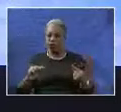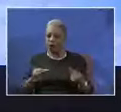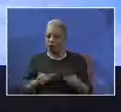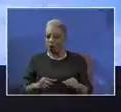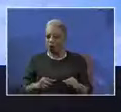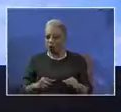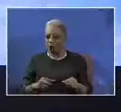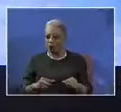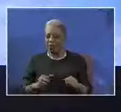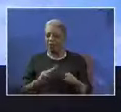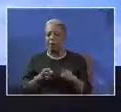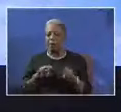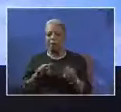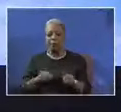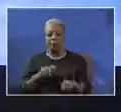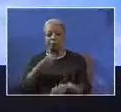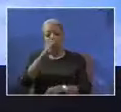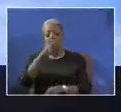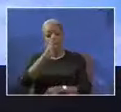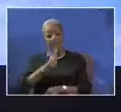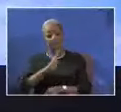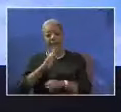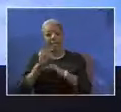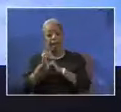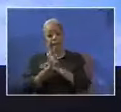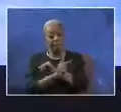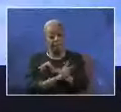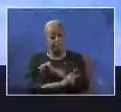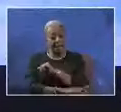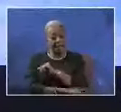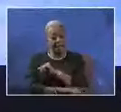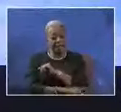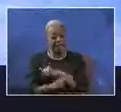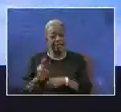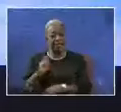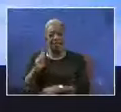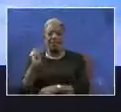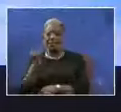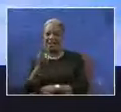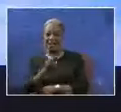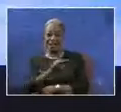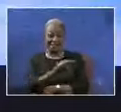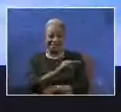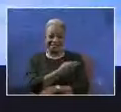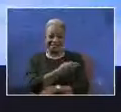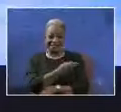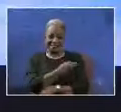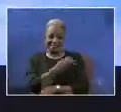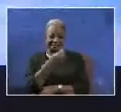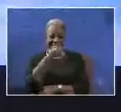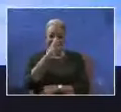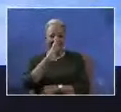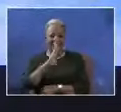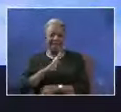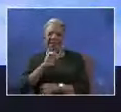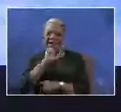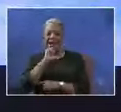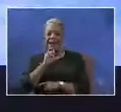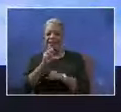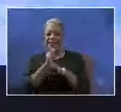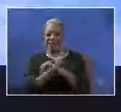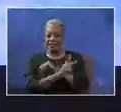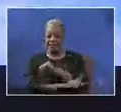God punishes us and takes us to the woodshed, God does not punish us out